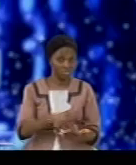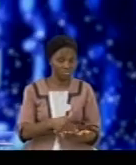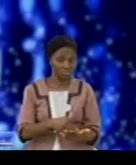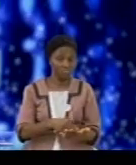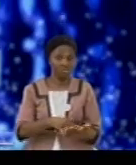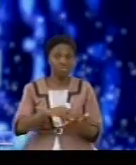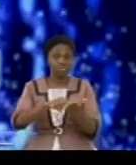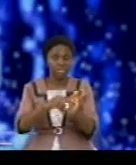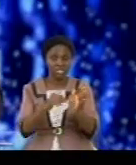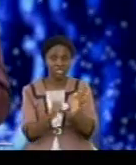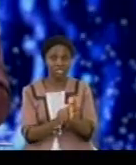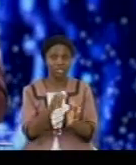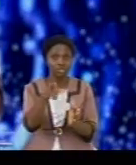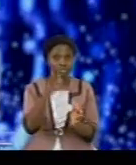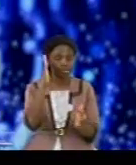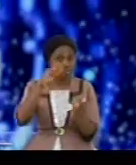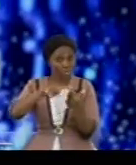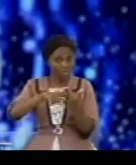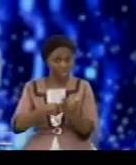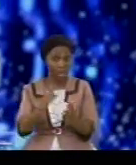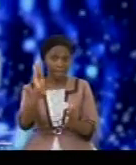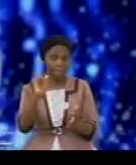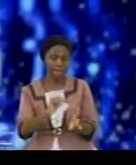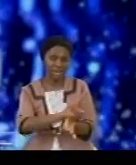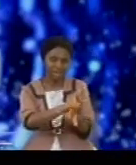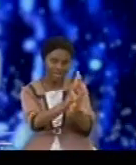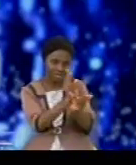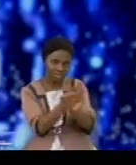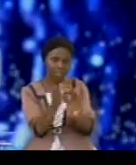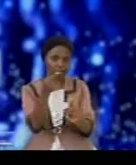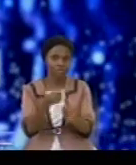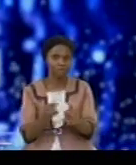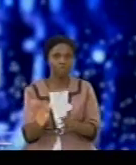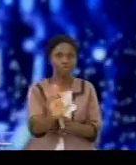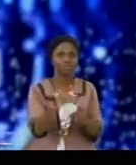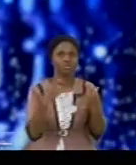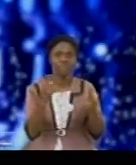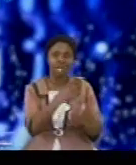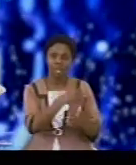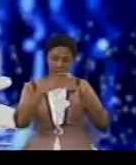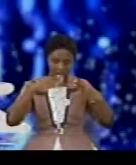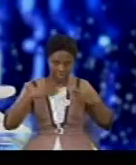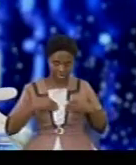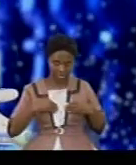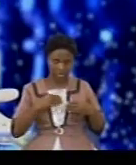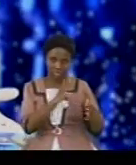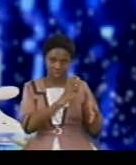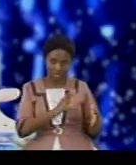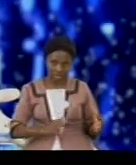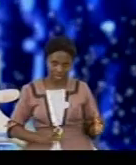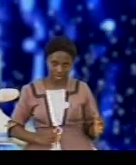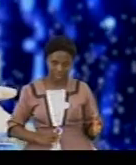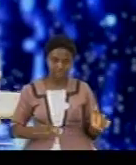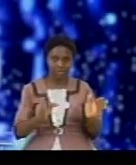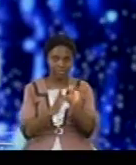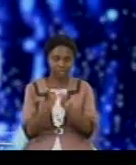repenting from sins and receiving Christ into your heart as Lord and Savior. Because it is only as many as received him that he gives